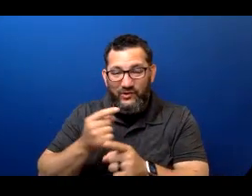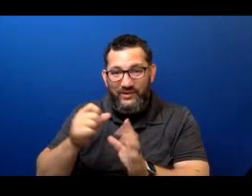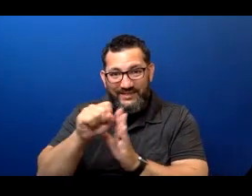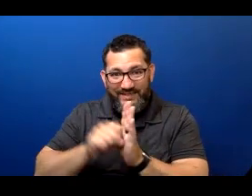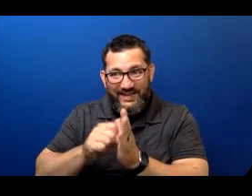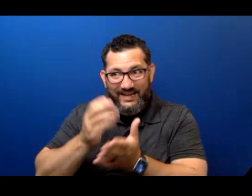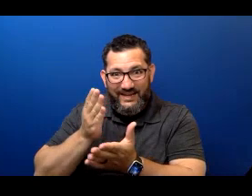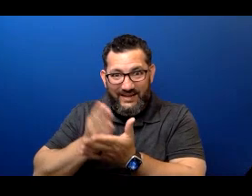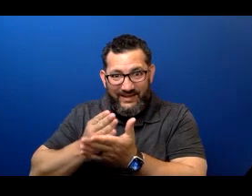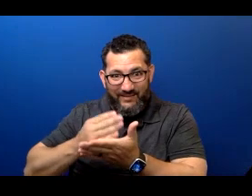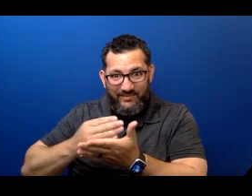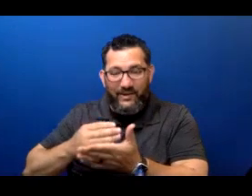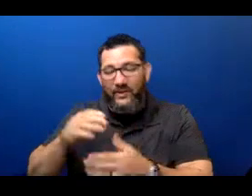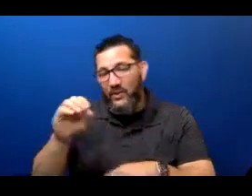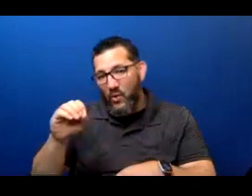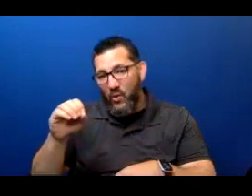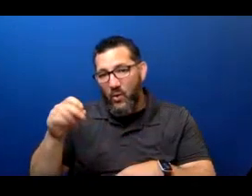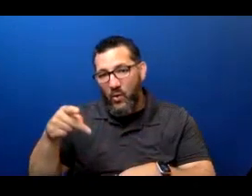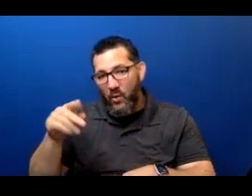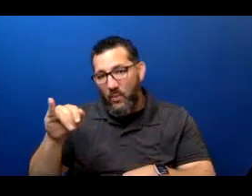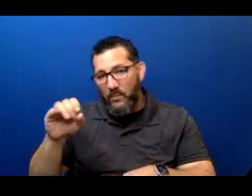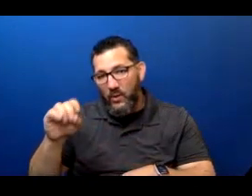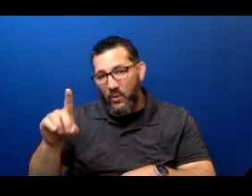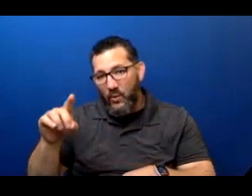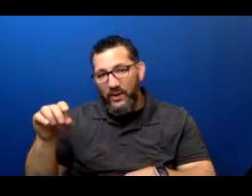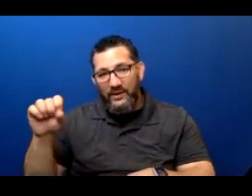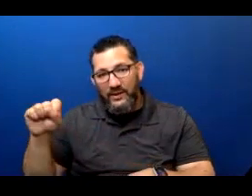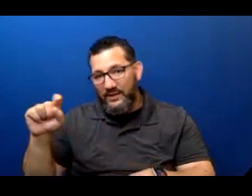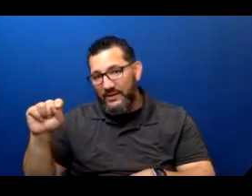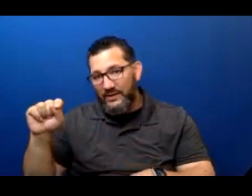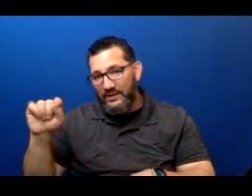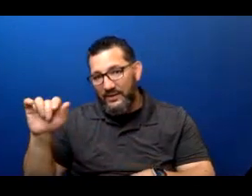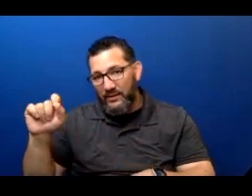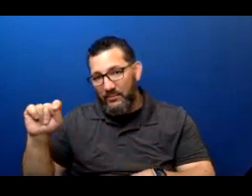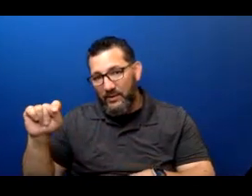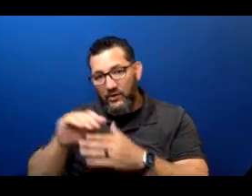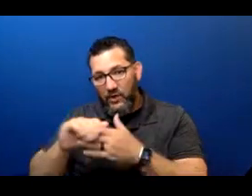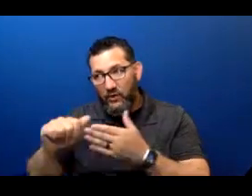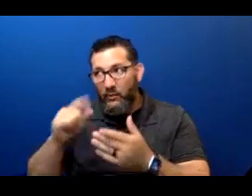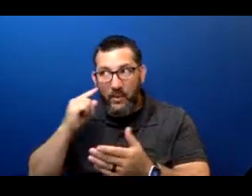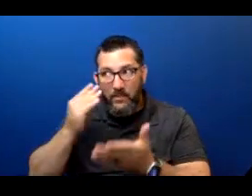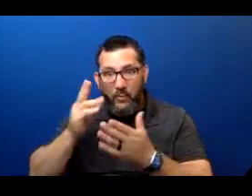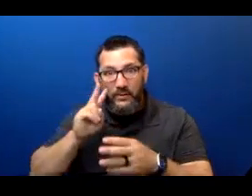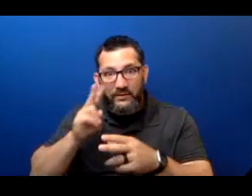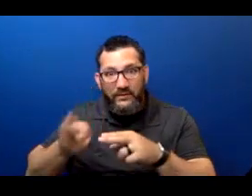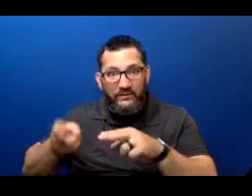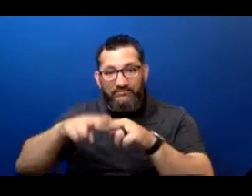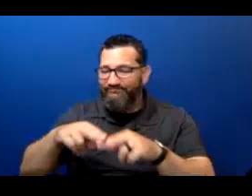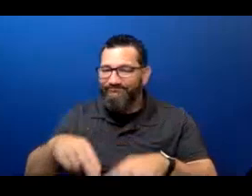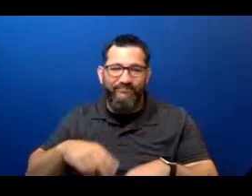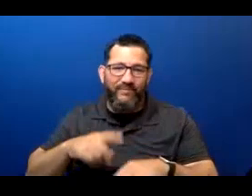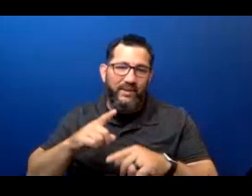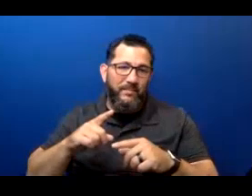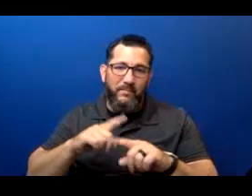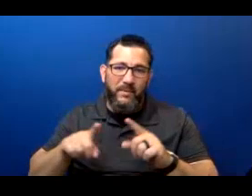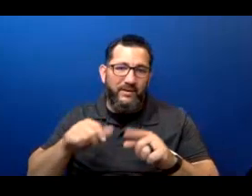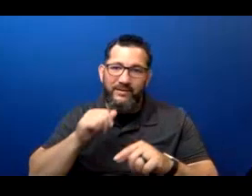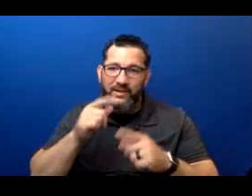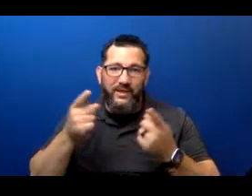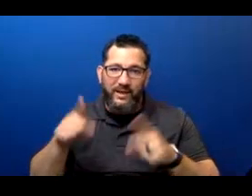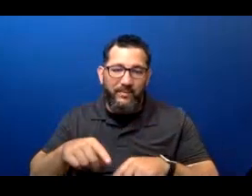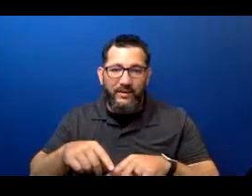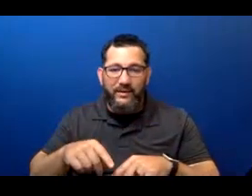appropriations, i.e. opioid settlement dollars, that we might see an uptick. But that was not the case. As I